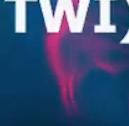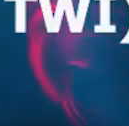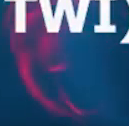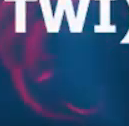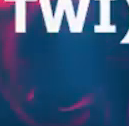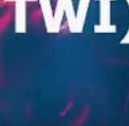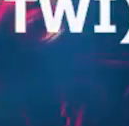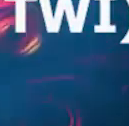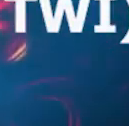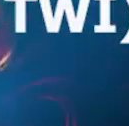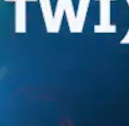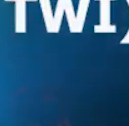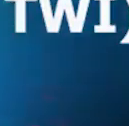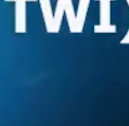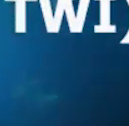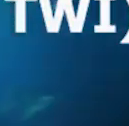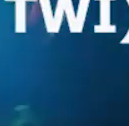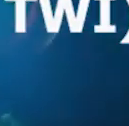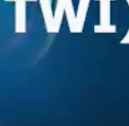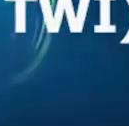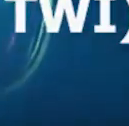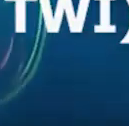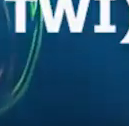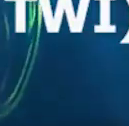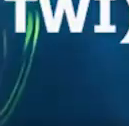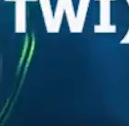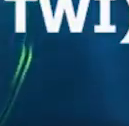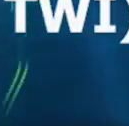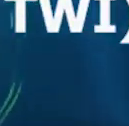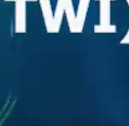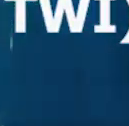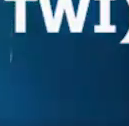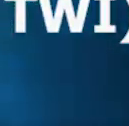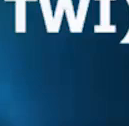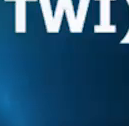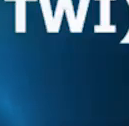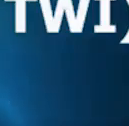otimi die no onwuta wuti ye die ana."